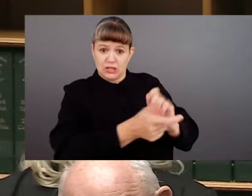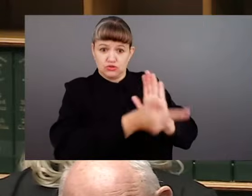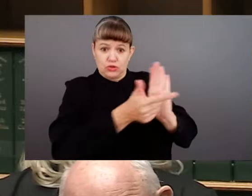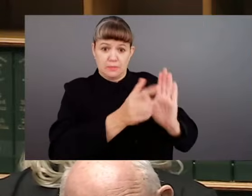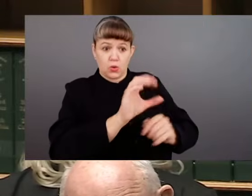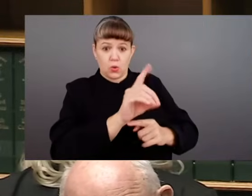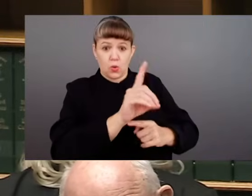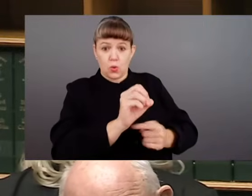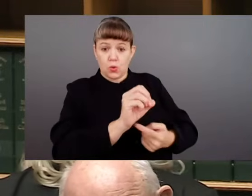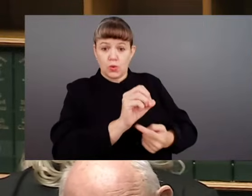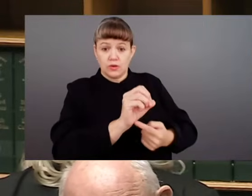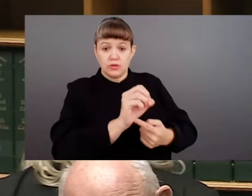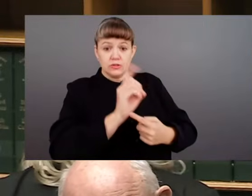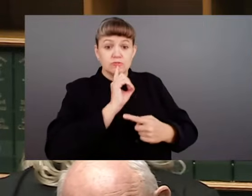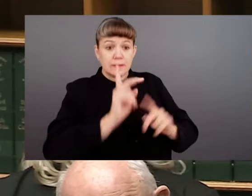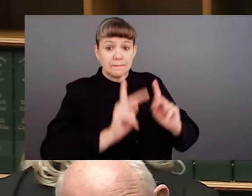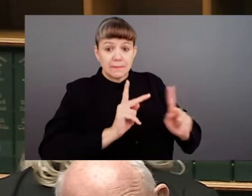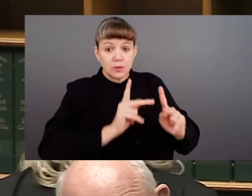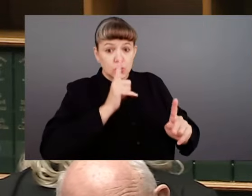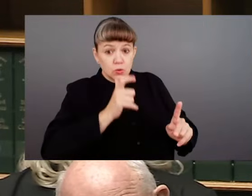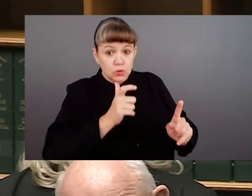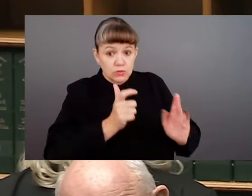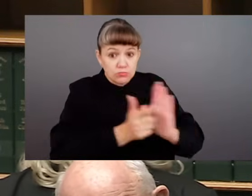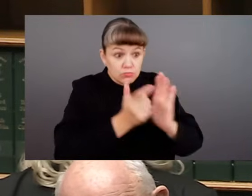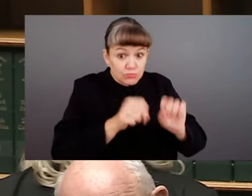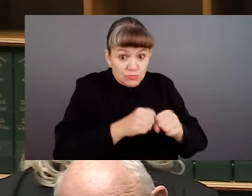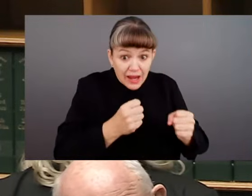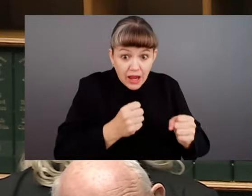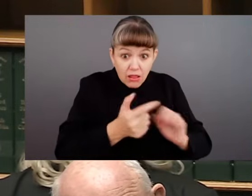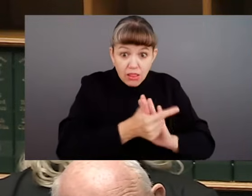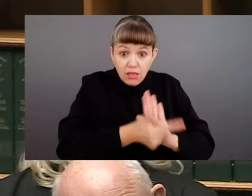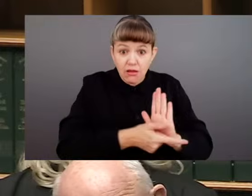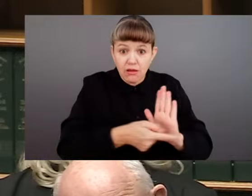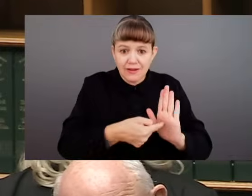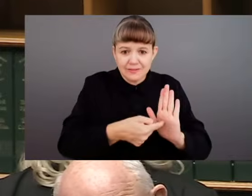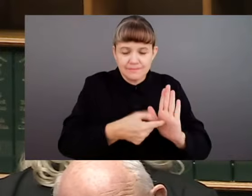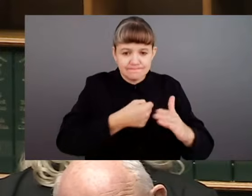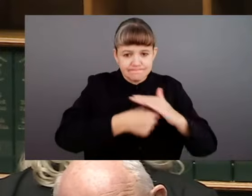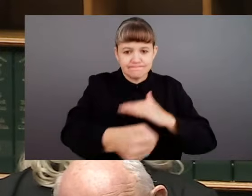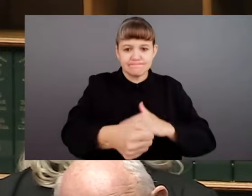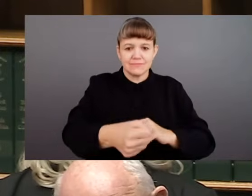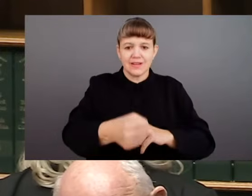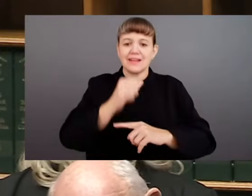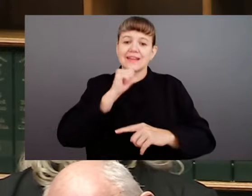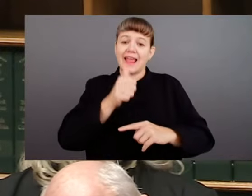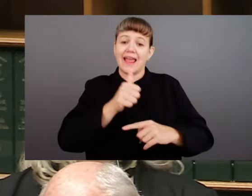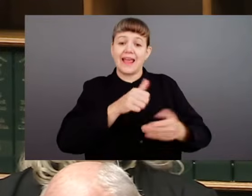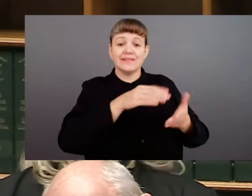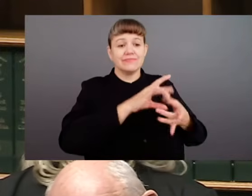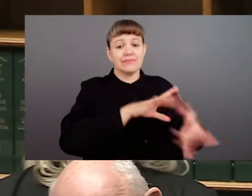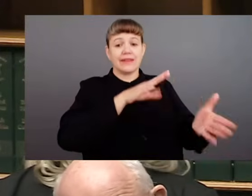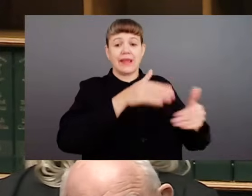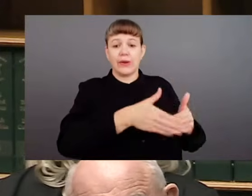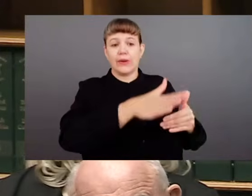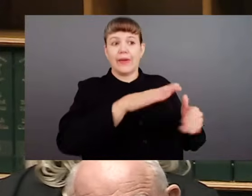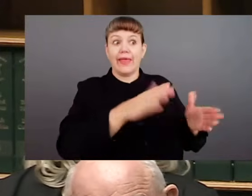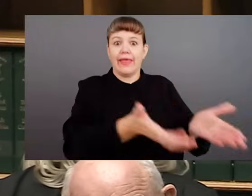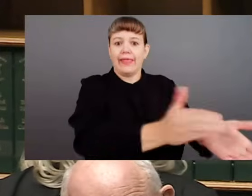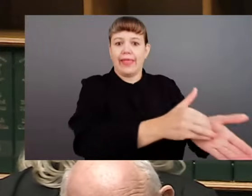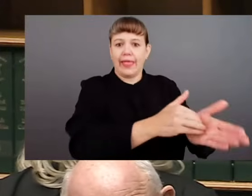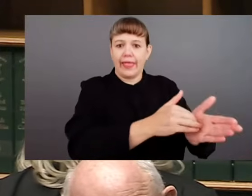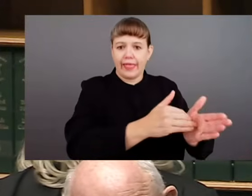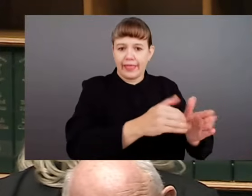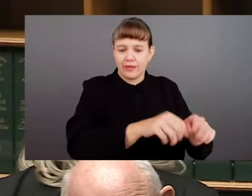better respect for the law. So we know that when our police officer out there trying to catch these people, that the system is there